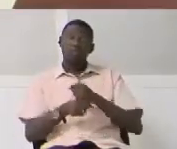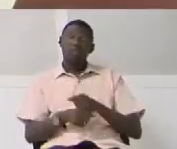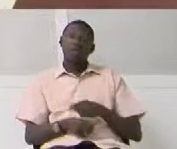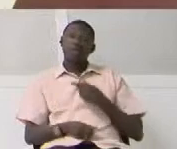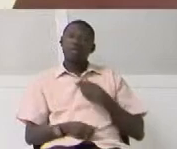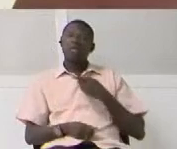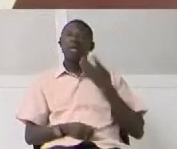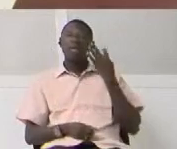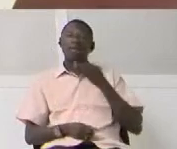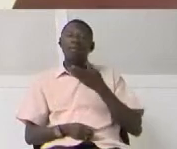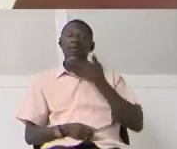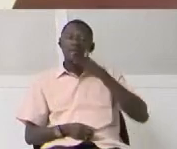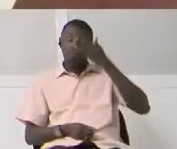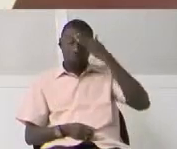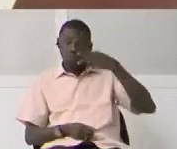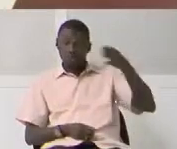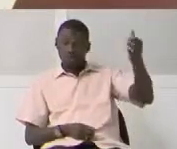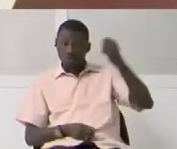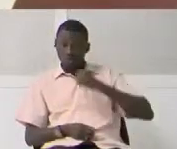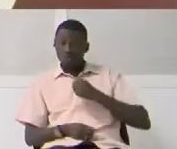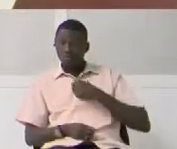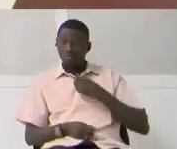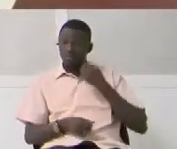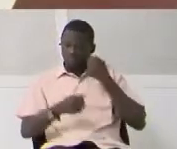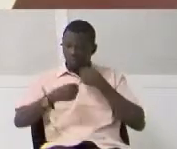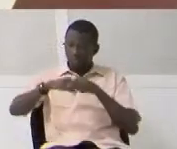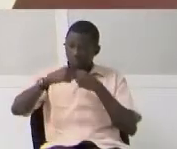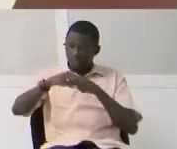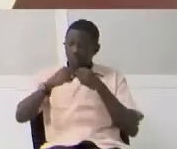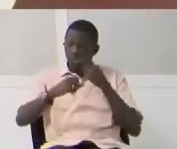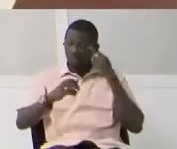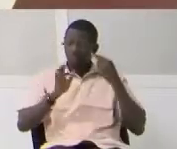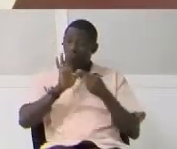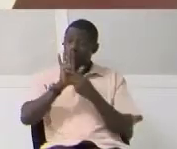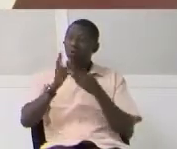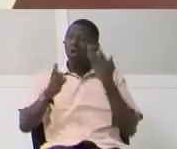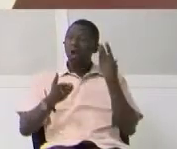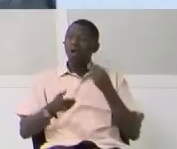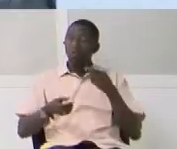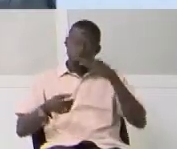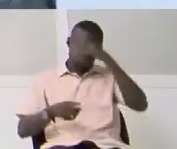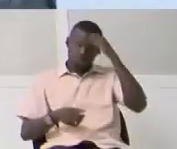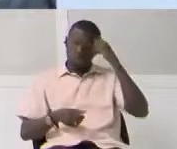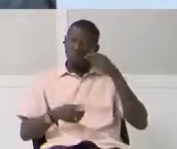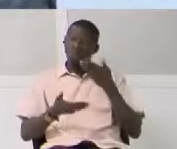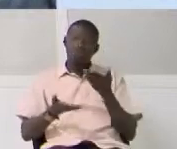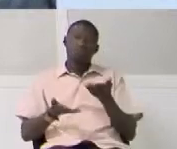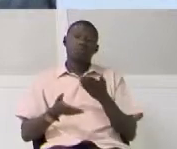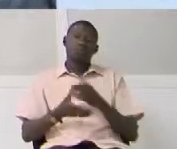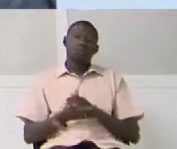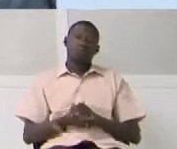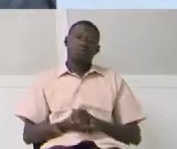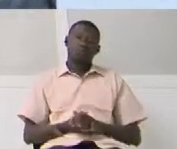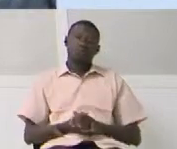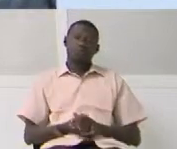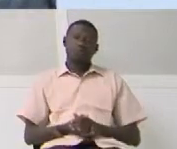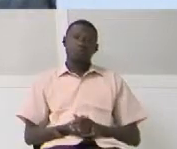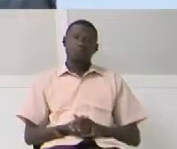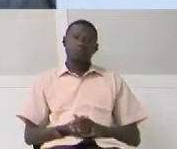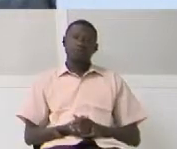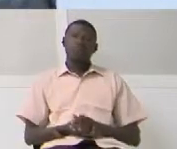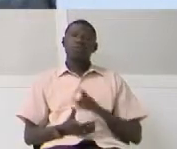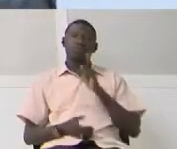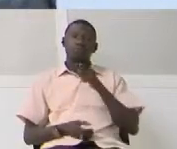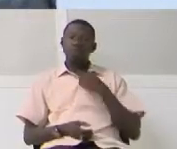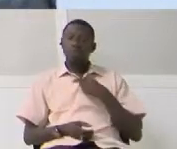of the youth of Banjul some of whom have never been exposed to that kind of work so ñoo ñu wara baye hel